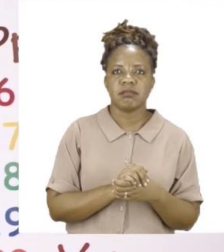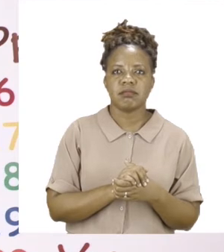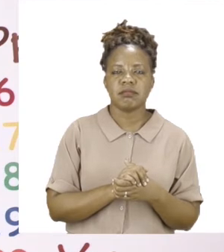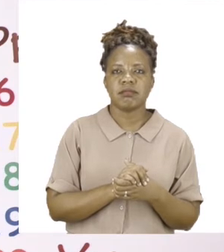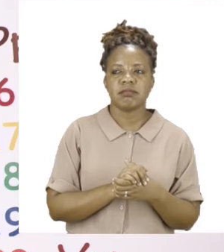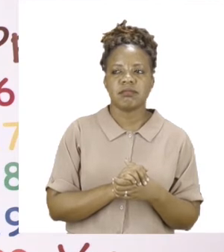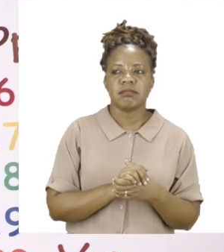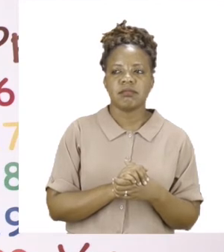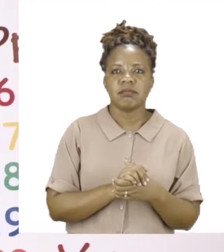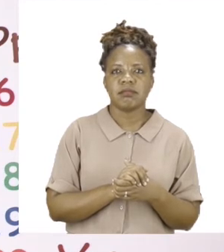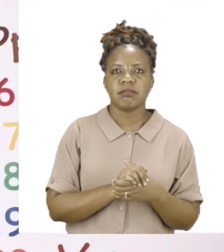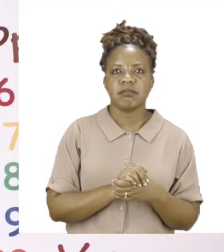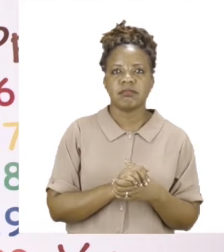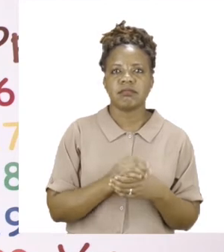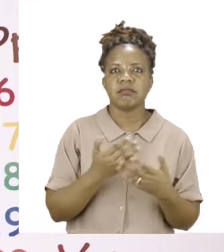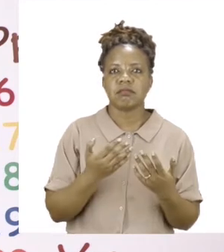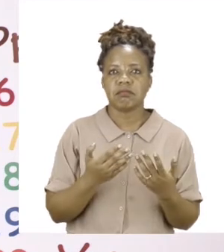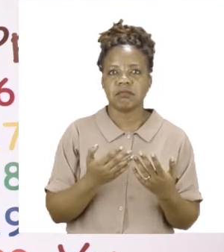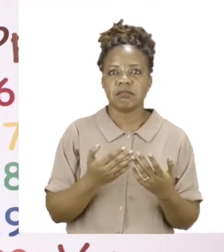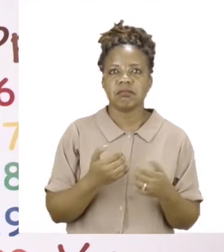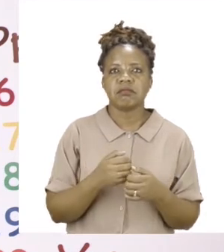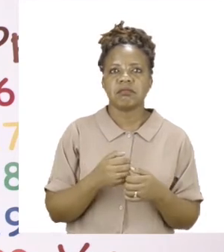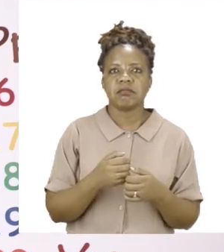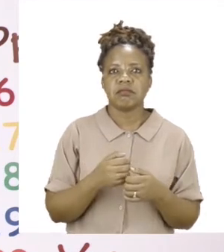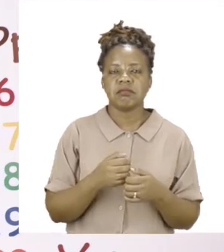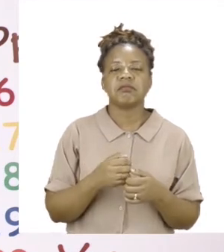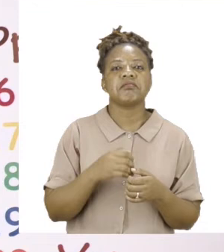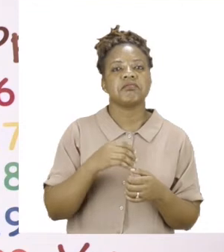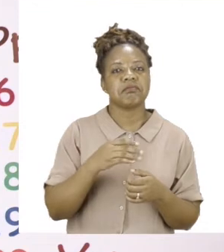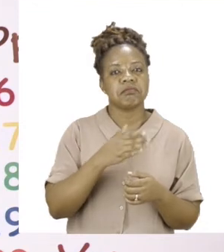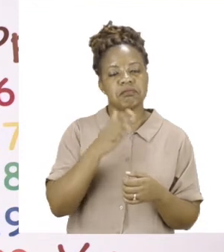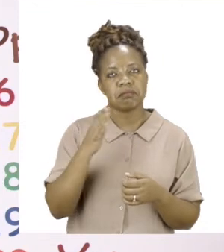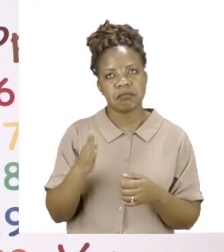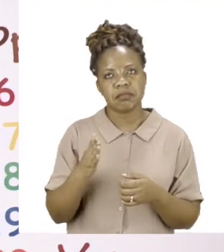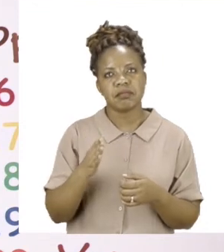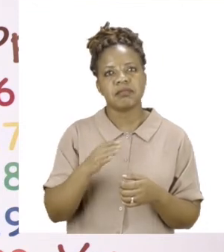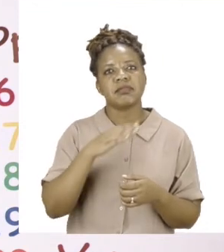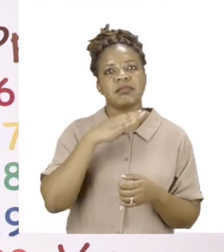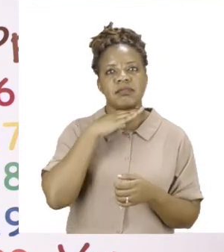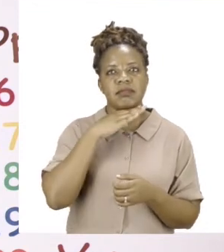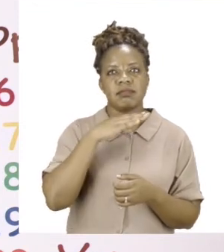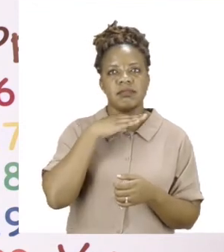long. And then we write our word story.